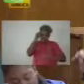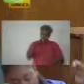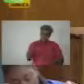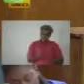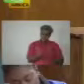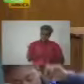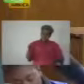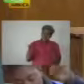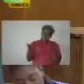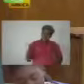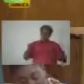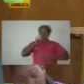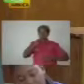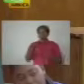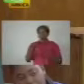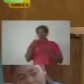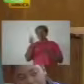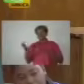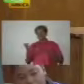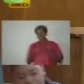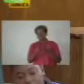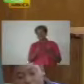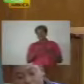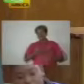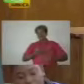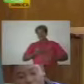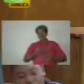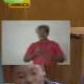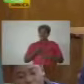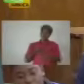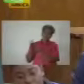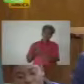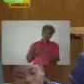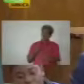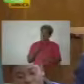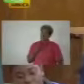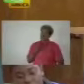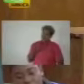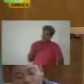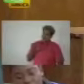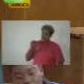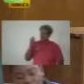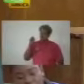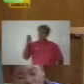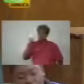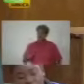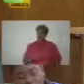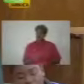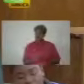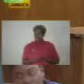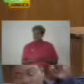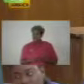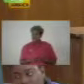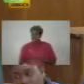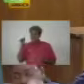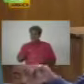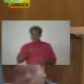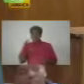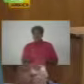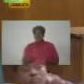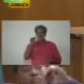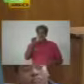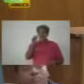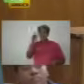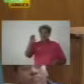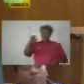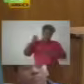that serve as an albatross around the entertainment neck. State of emergency. Every time a state